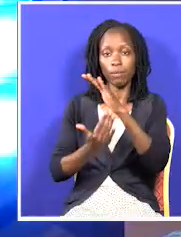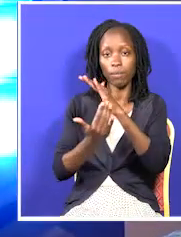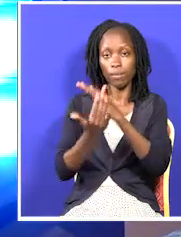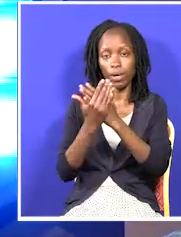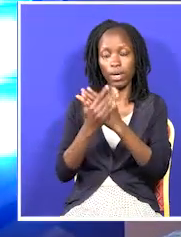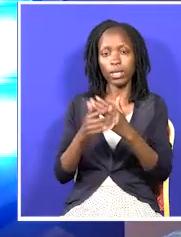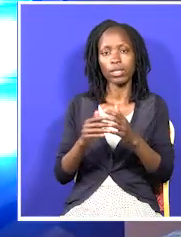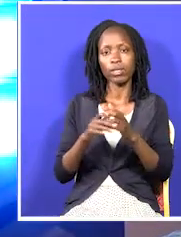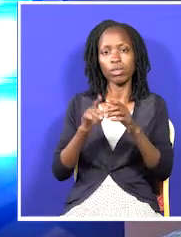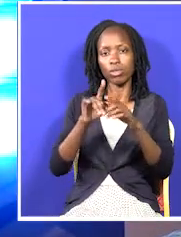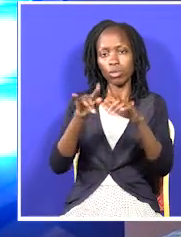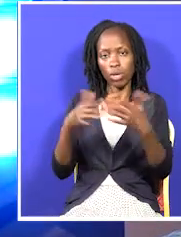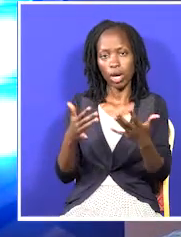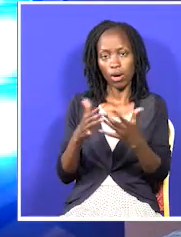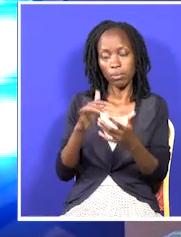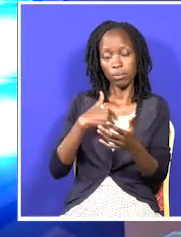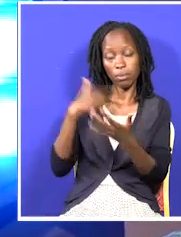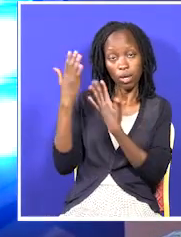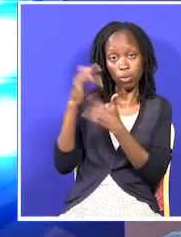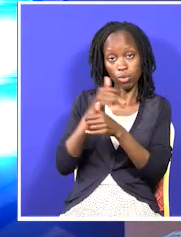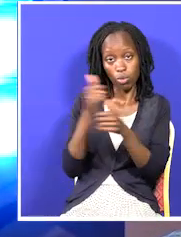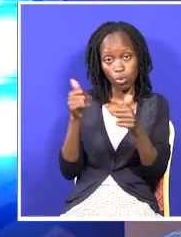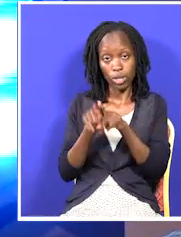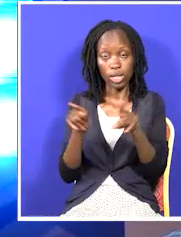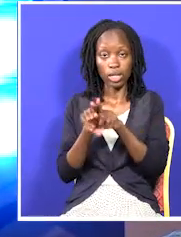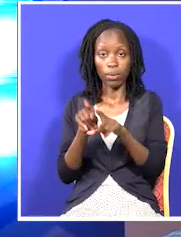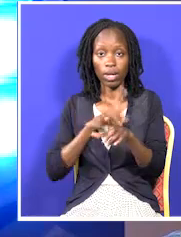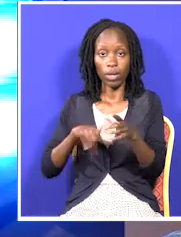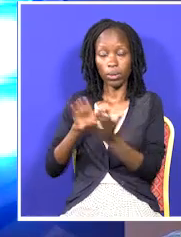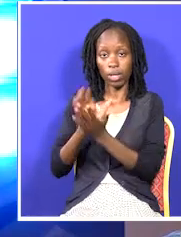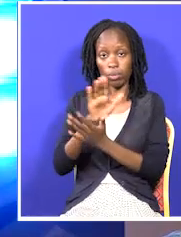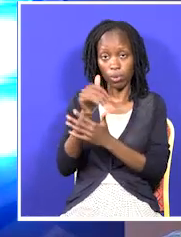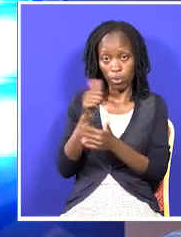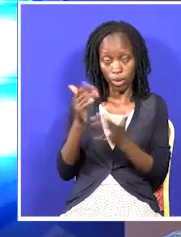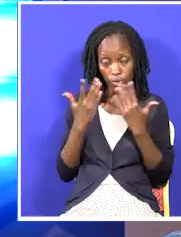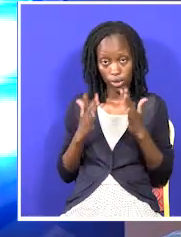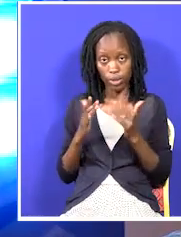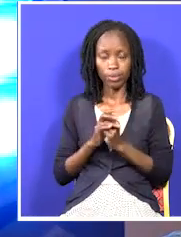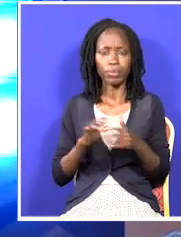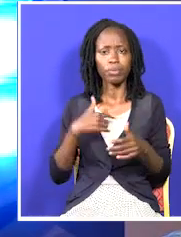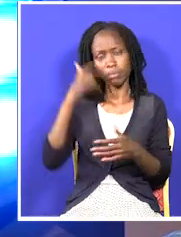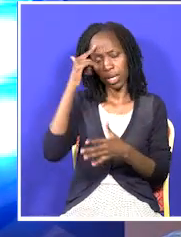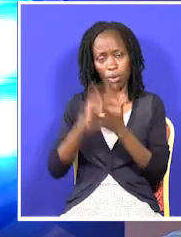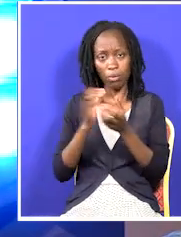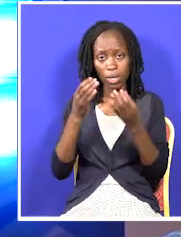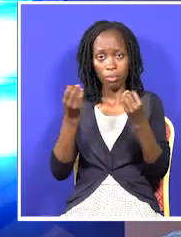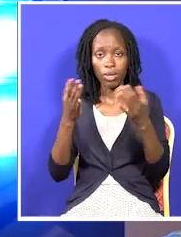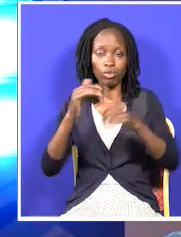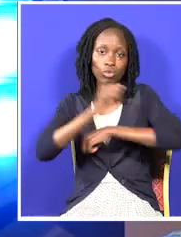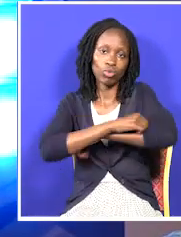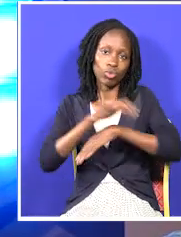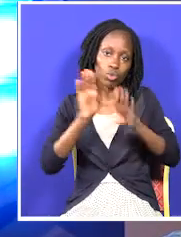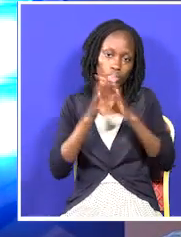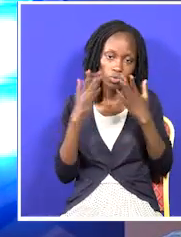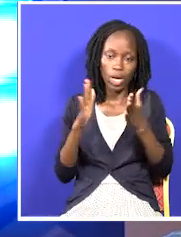Guys, how are you this morning? I believe that you are well and you have been kept well. I know that most of you have closed schools already